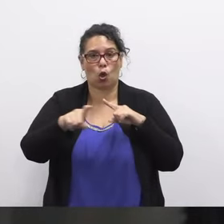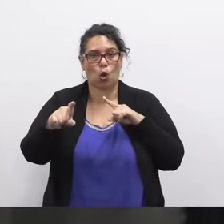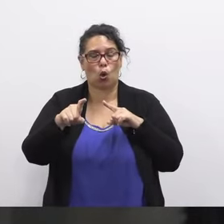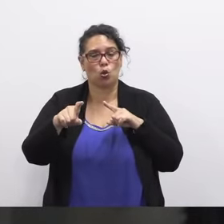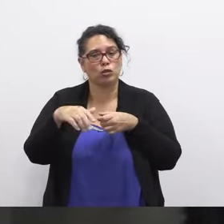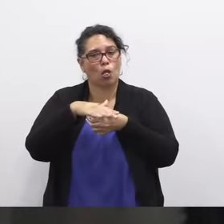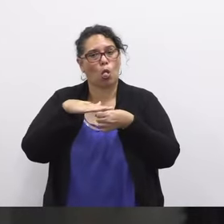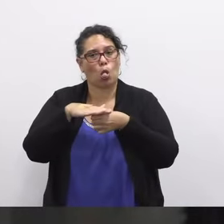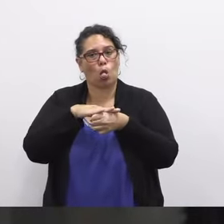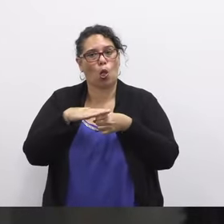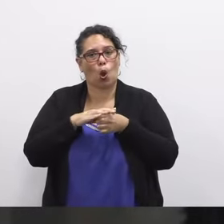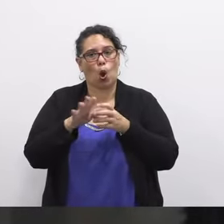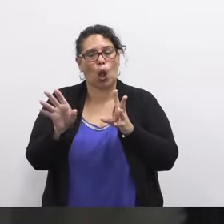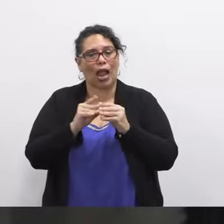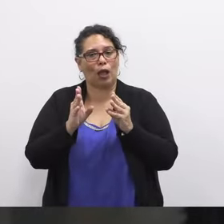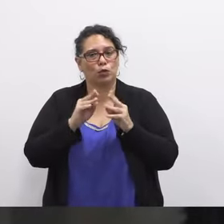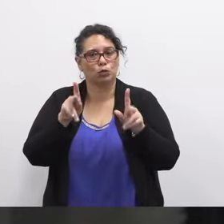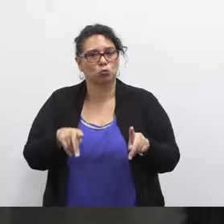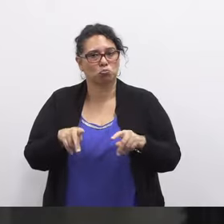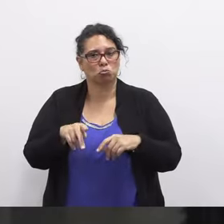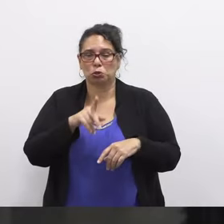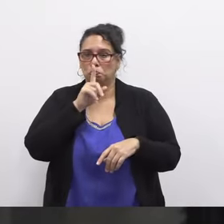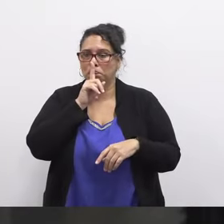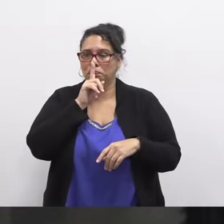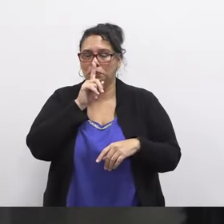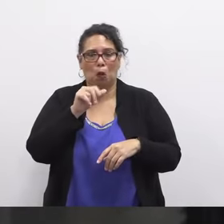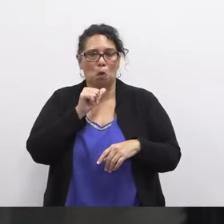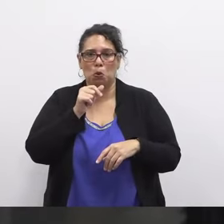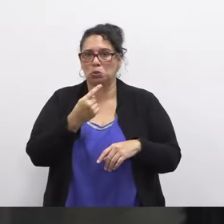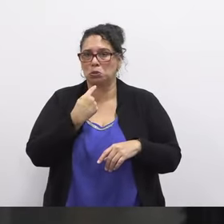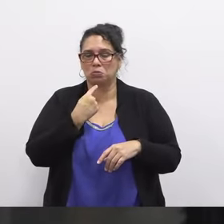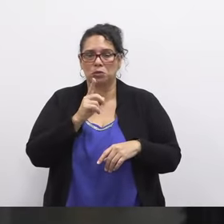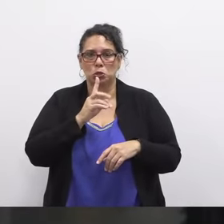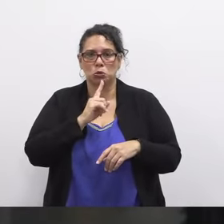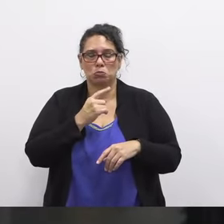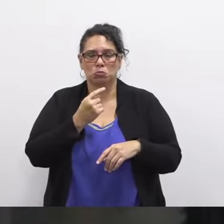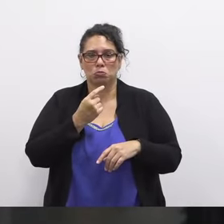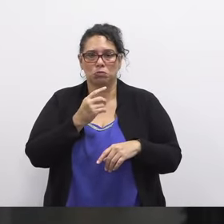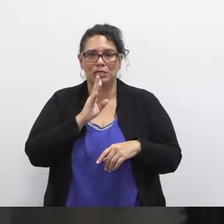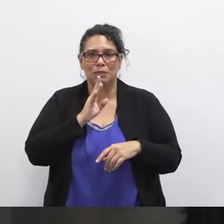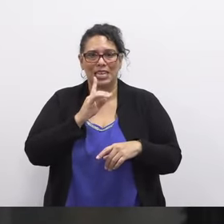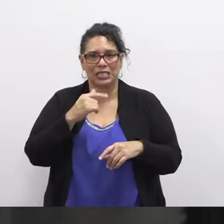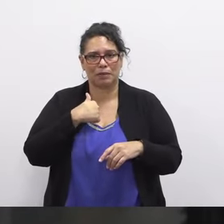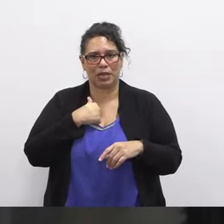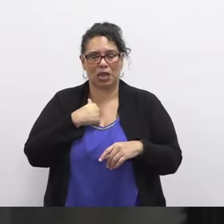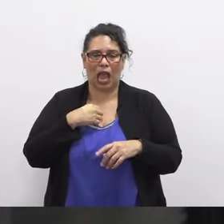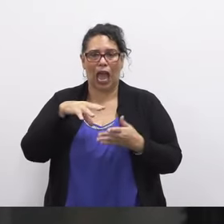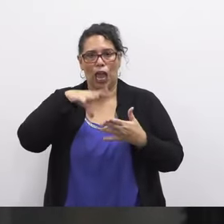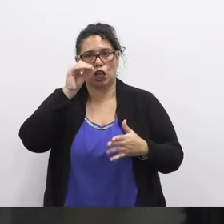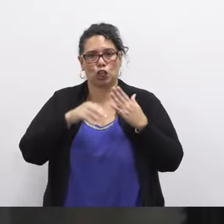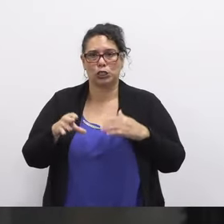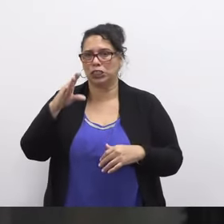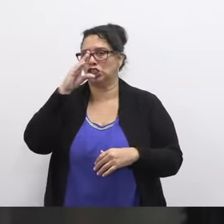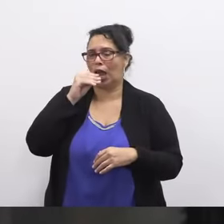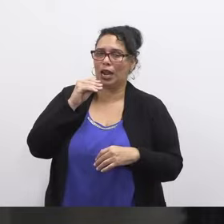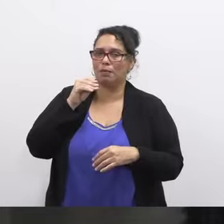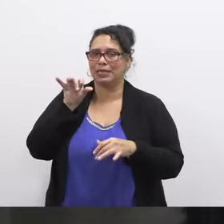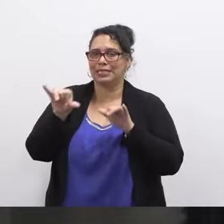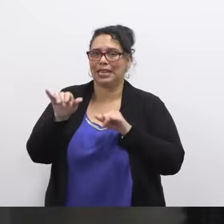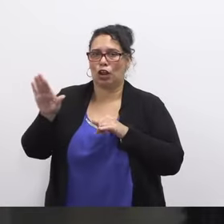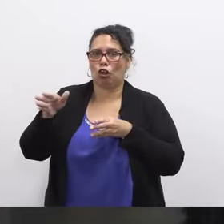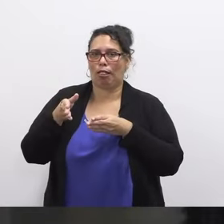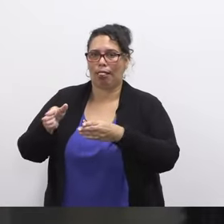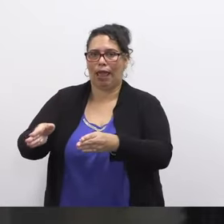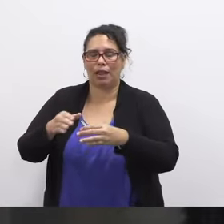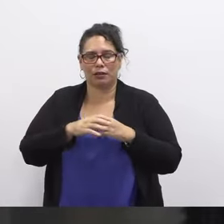council person. She won't speak with me about the subject. I learned she was told to shut up and stay in her lane.